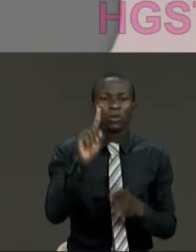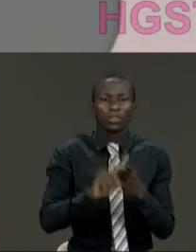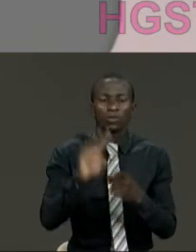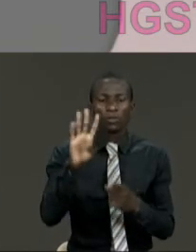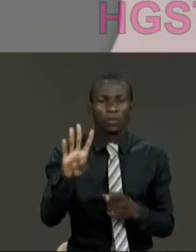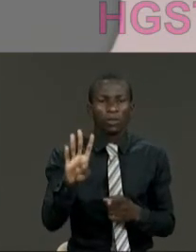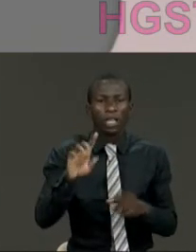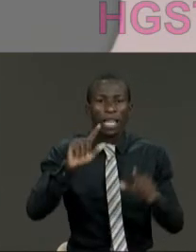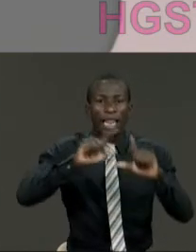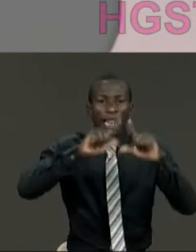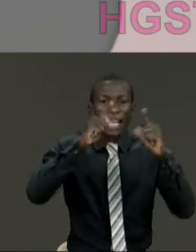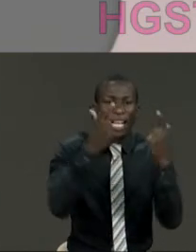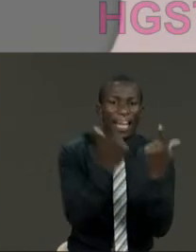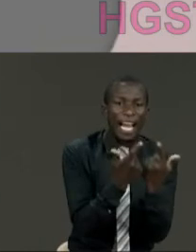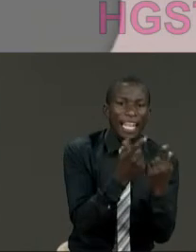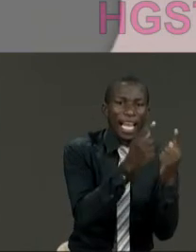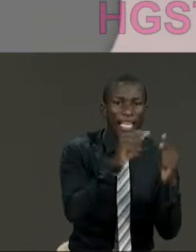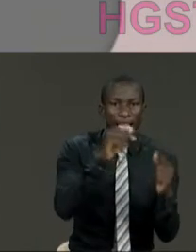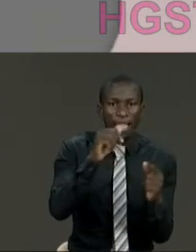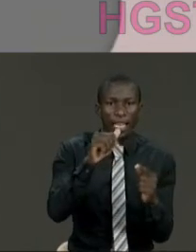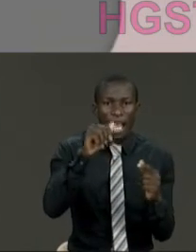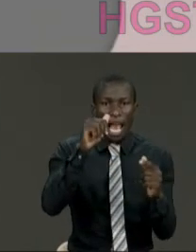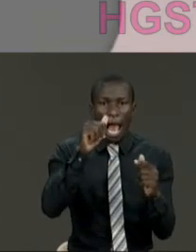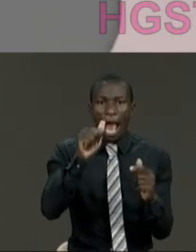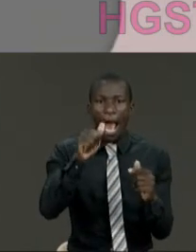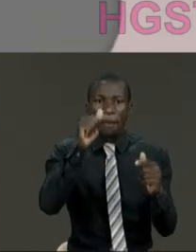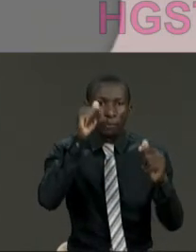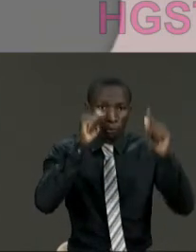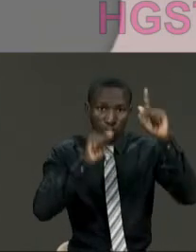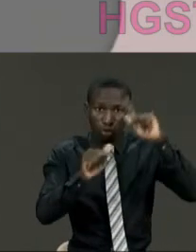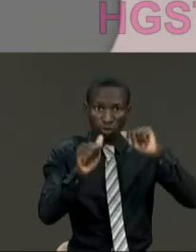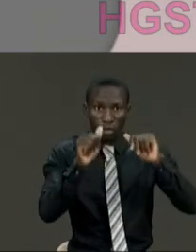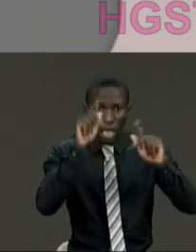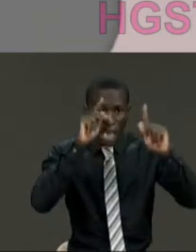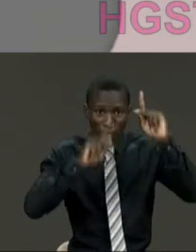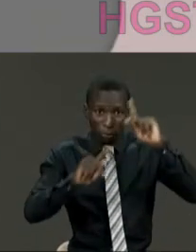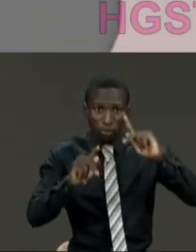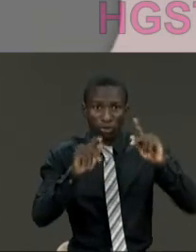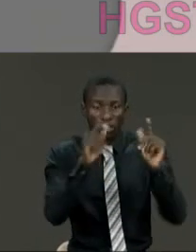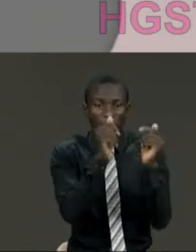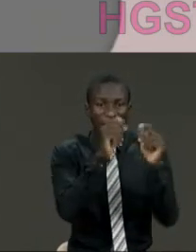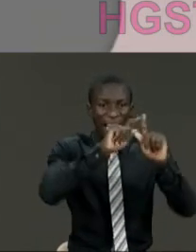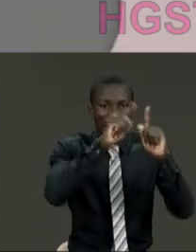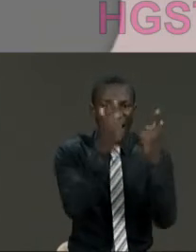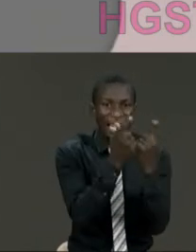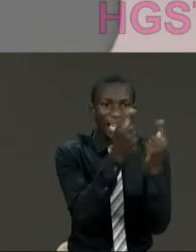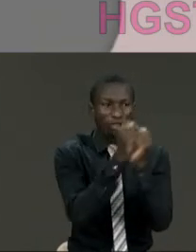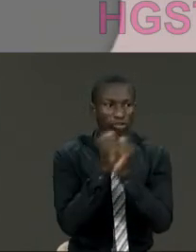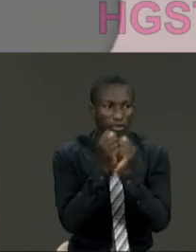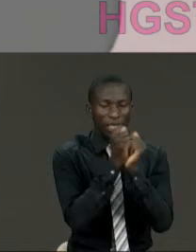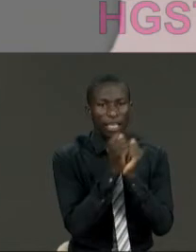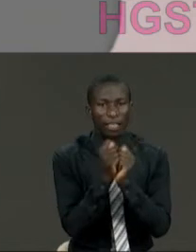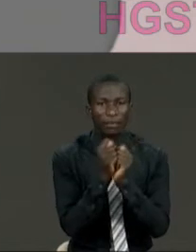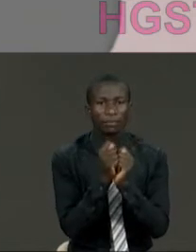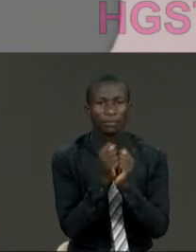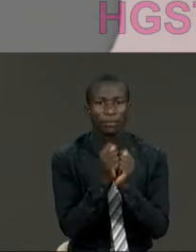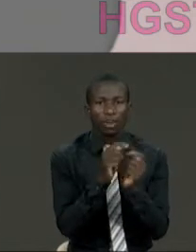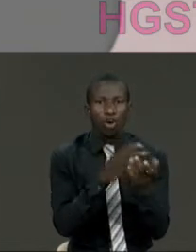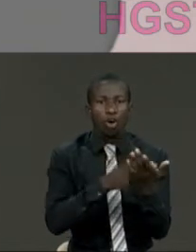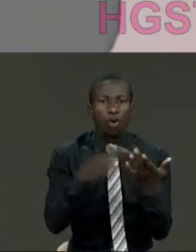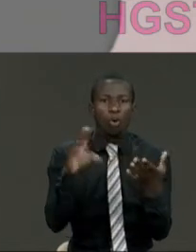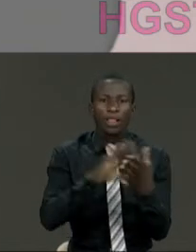together at the upper room, and the Holy Spirit fell upon them like a tongue